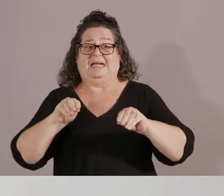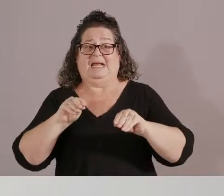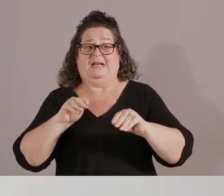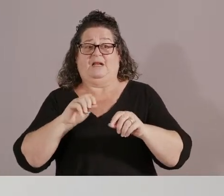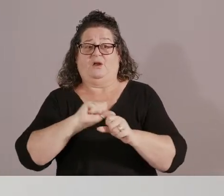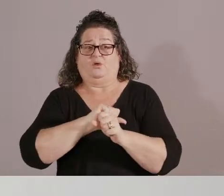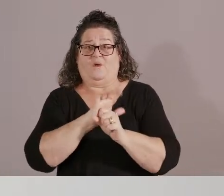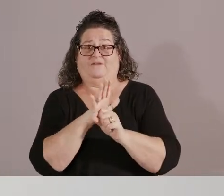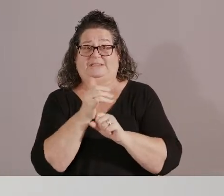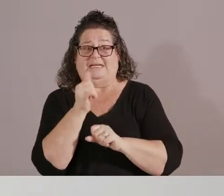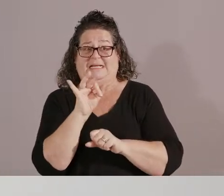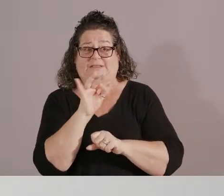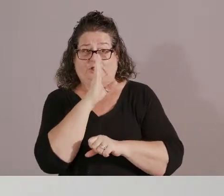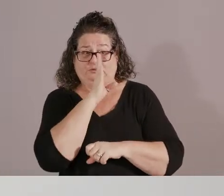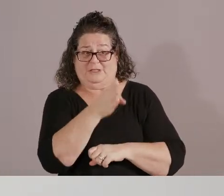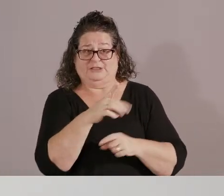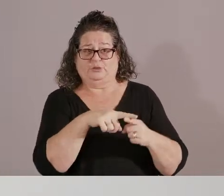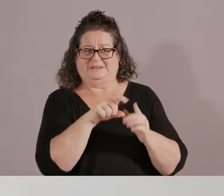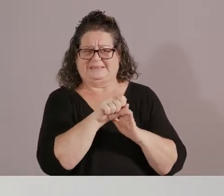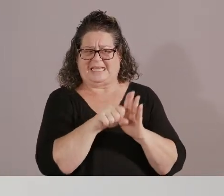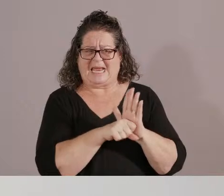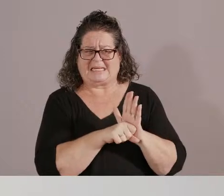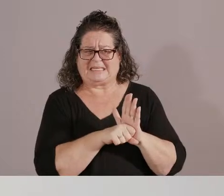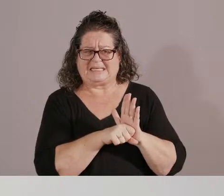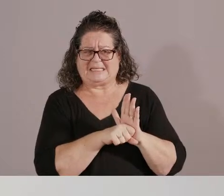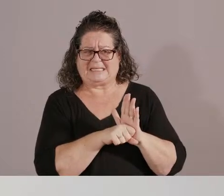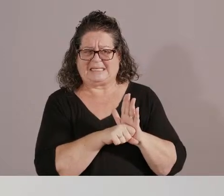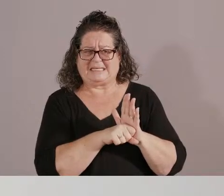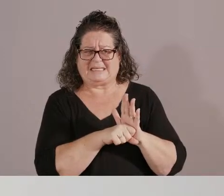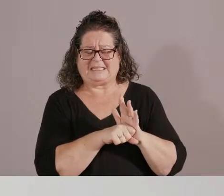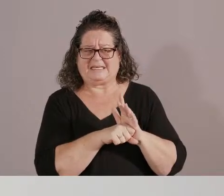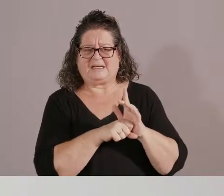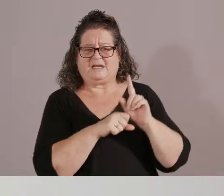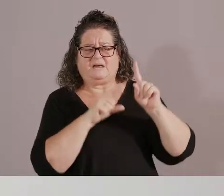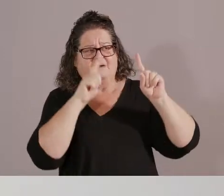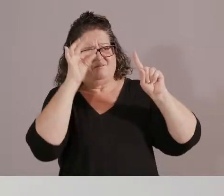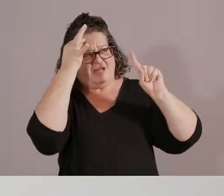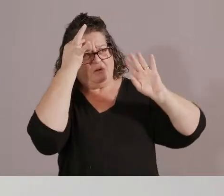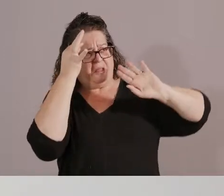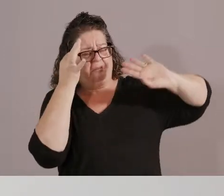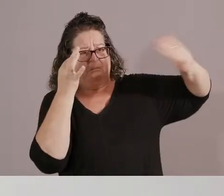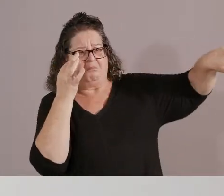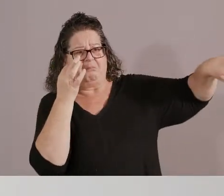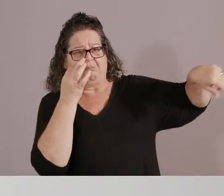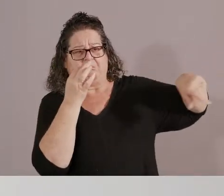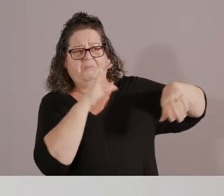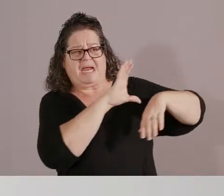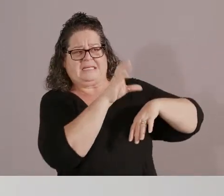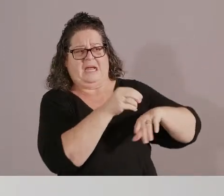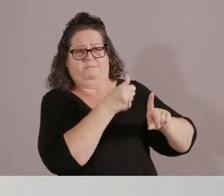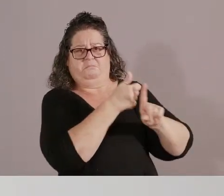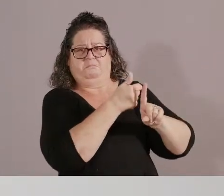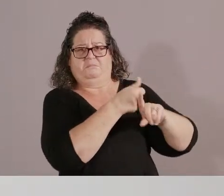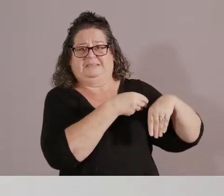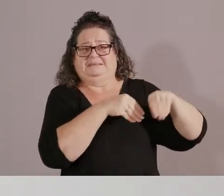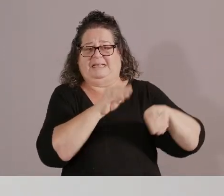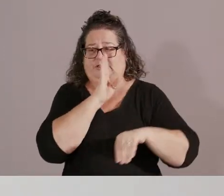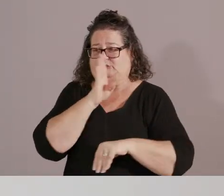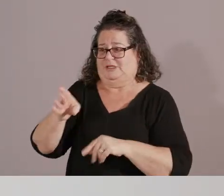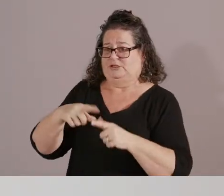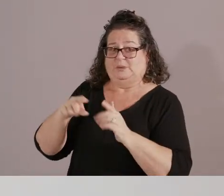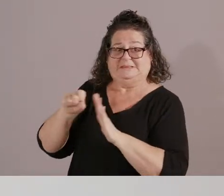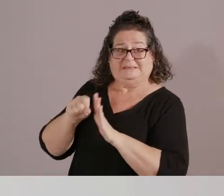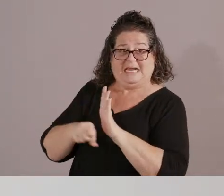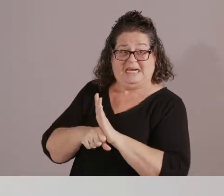states, bypassing the federal government, perhaps to get more doses out faster. What do you think of all of this? So yeah, we heard